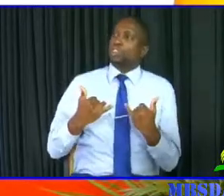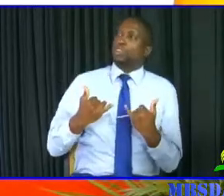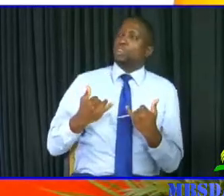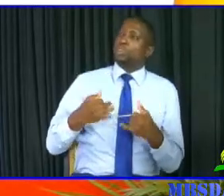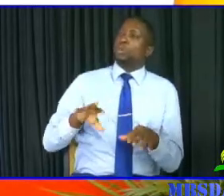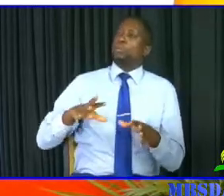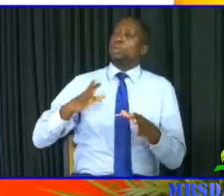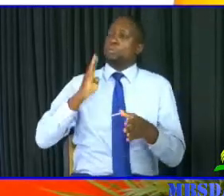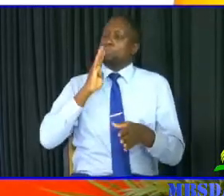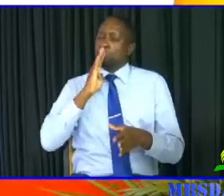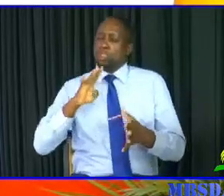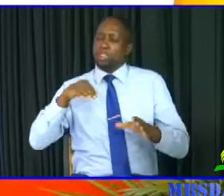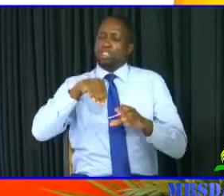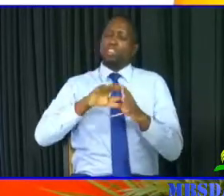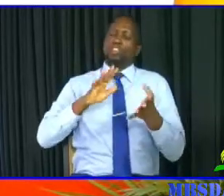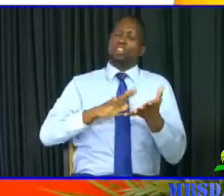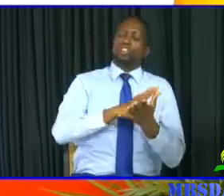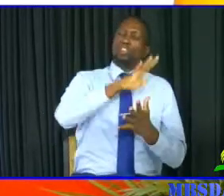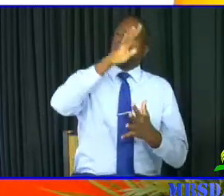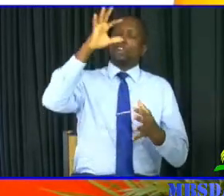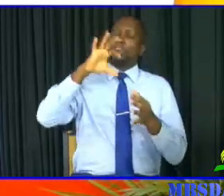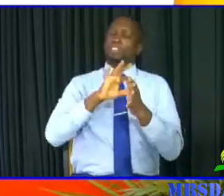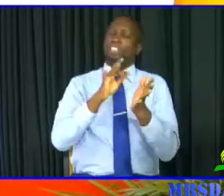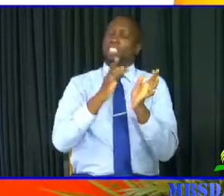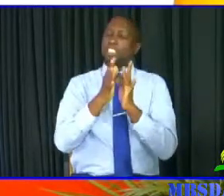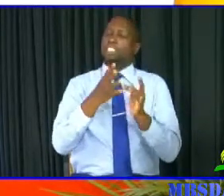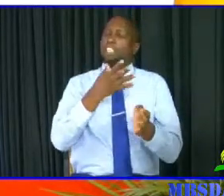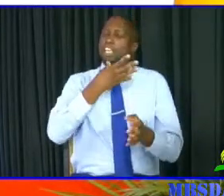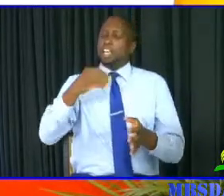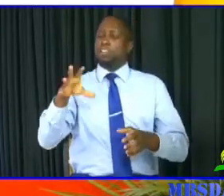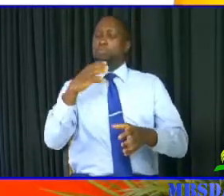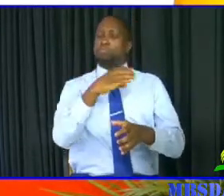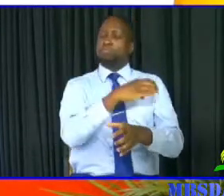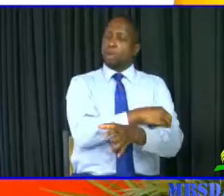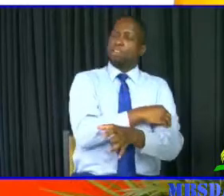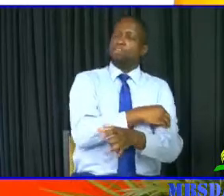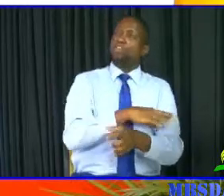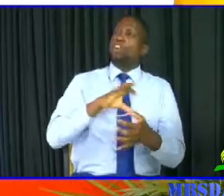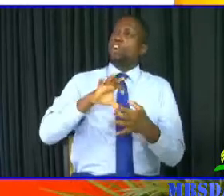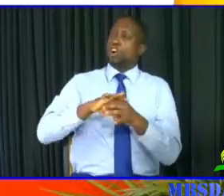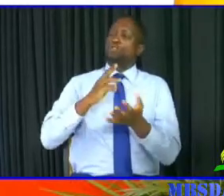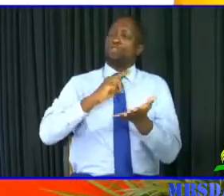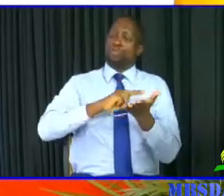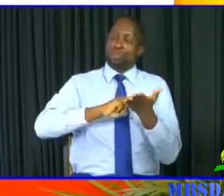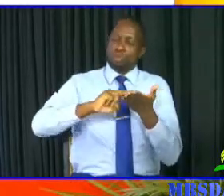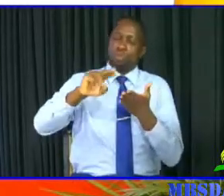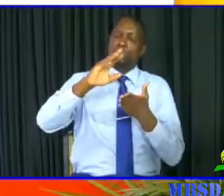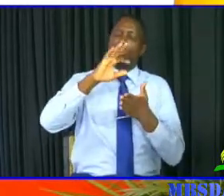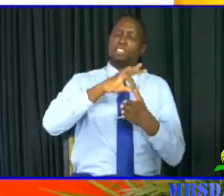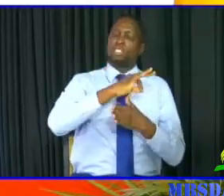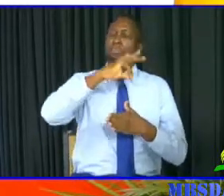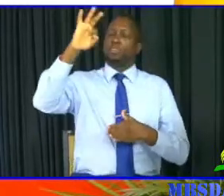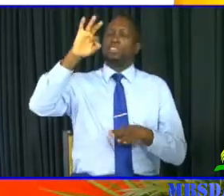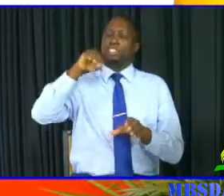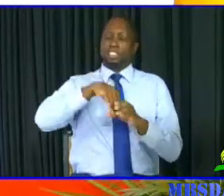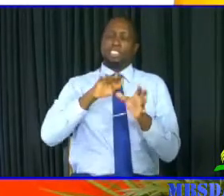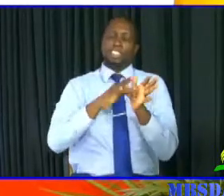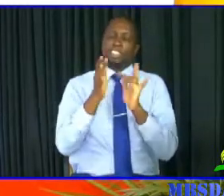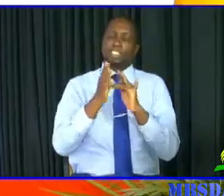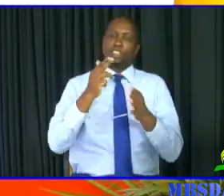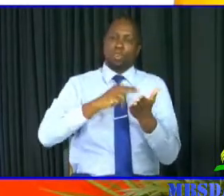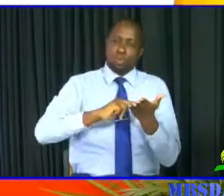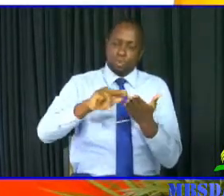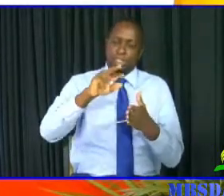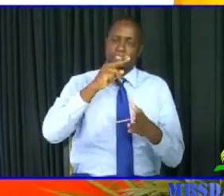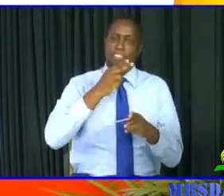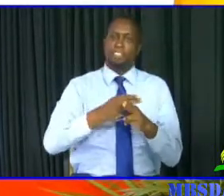of Jesus Christ and will be attended by the power of his Holy Spirit in Jesus' holy